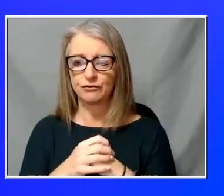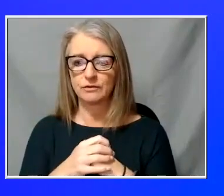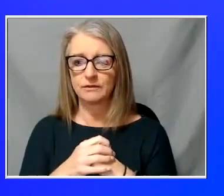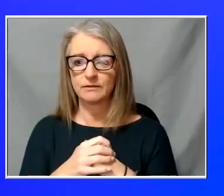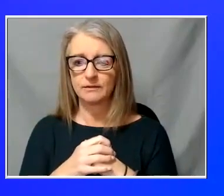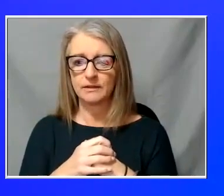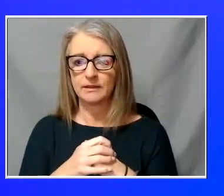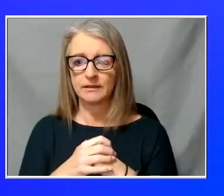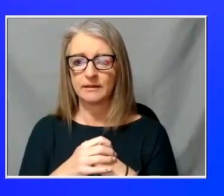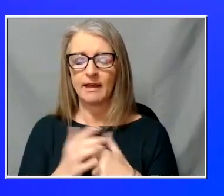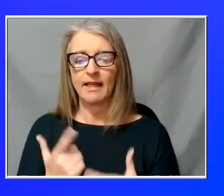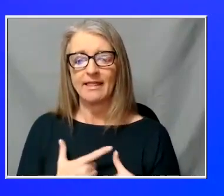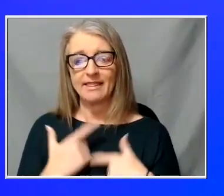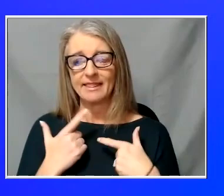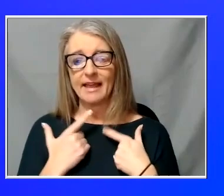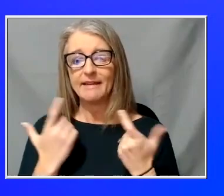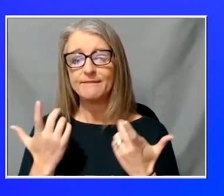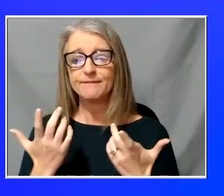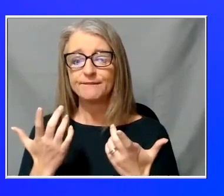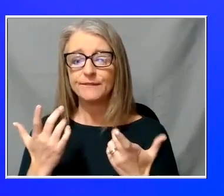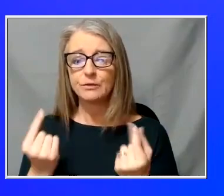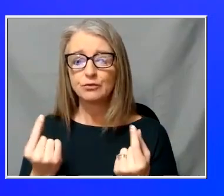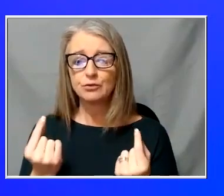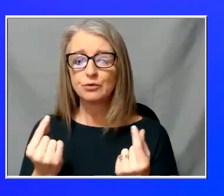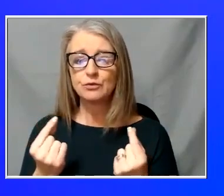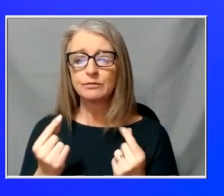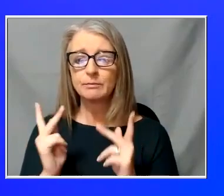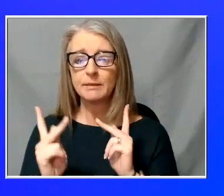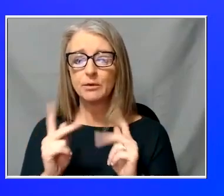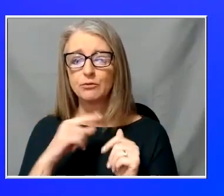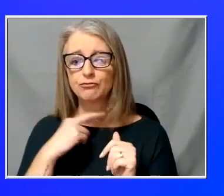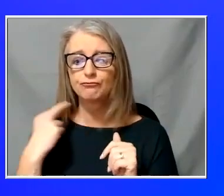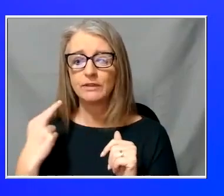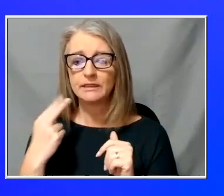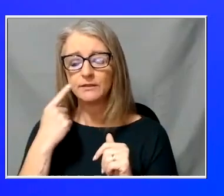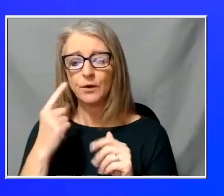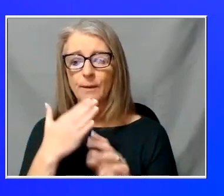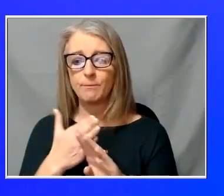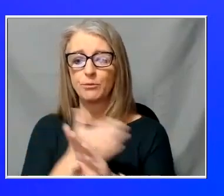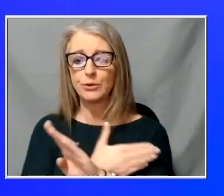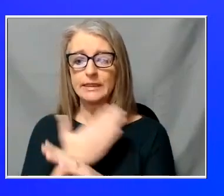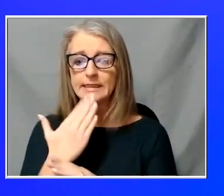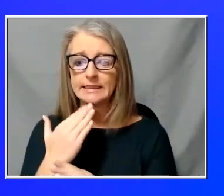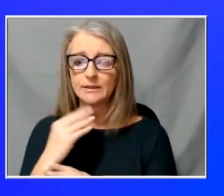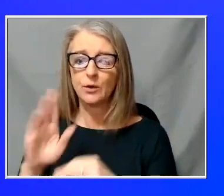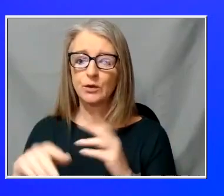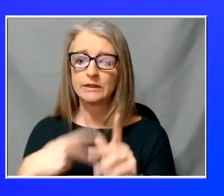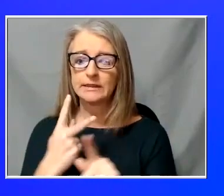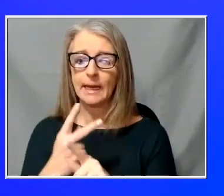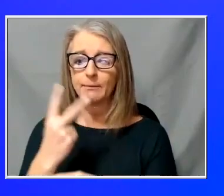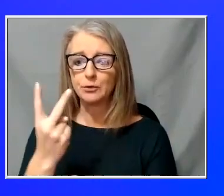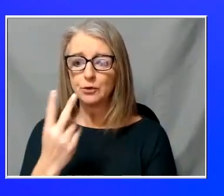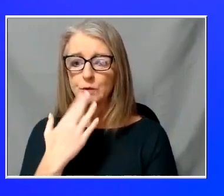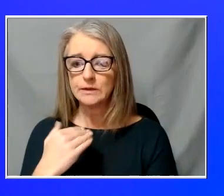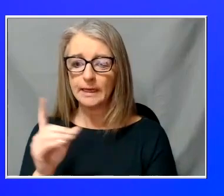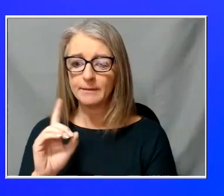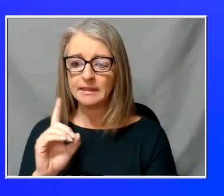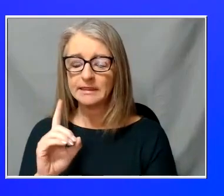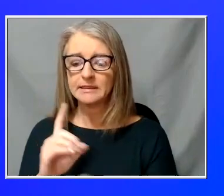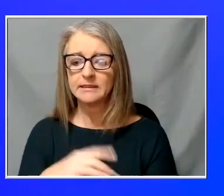The lifestyle factor that put people at risk of prediabetes or type 2 diabetes